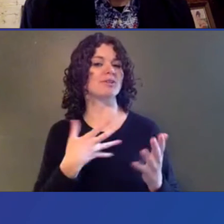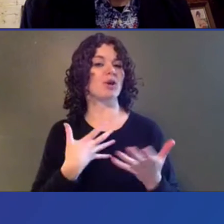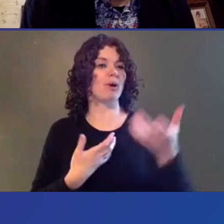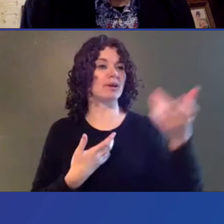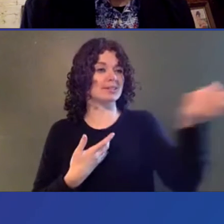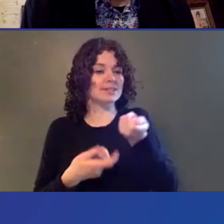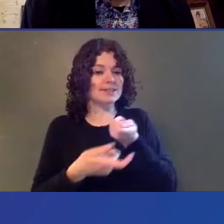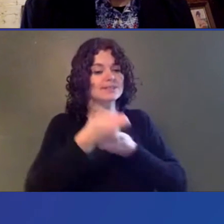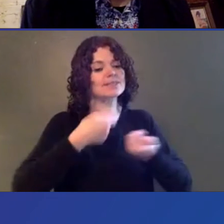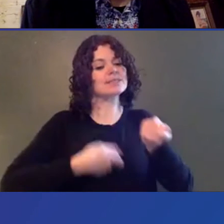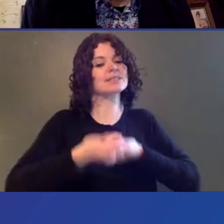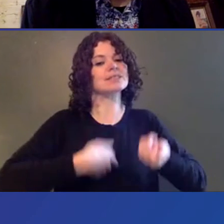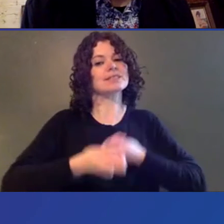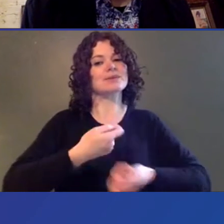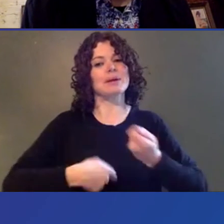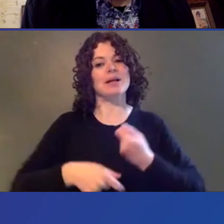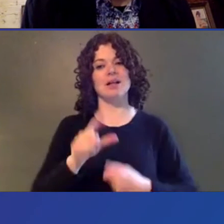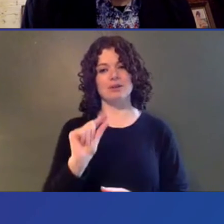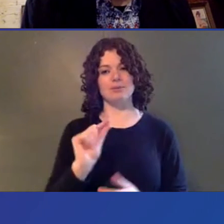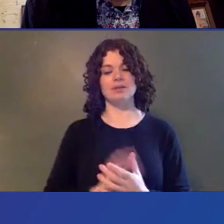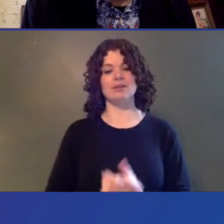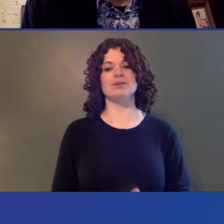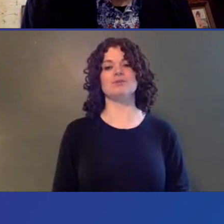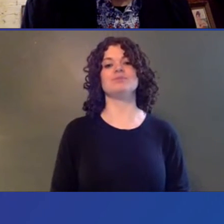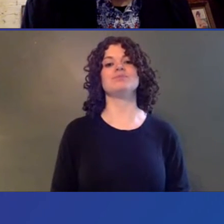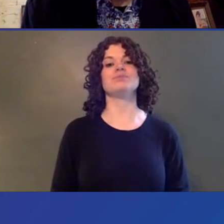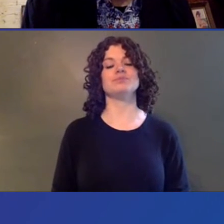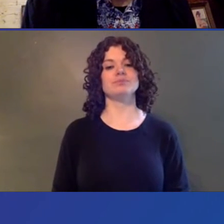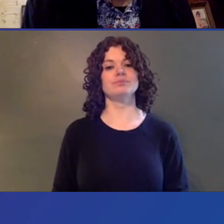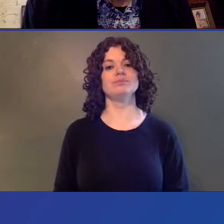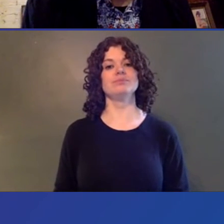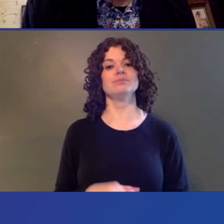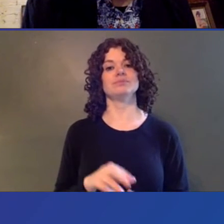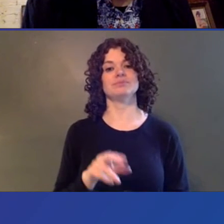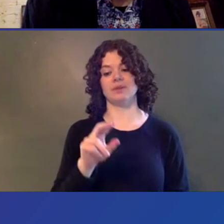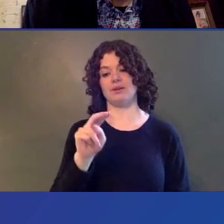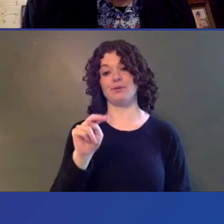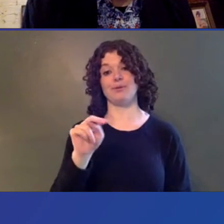that Nikki actually mentioned from the keynote of